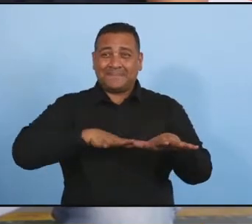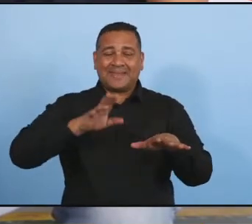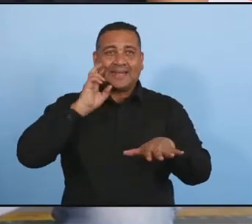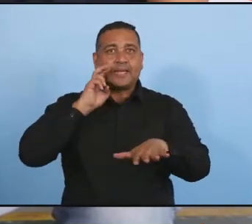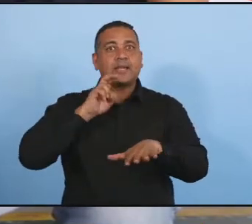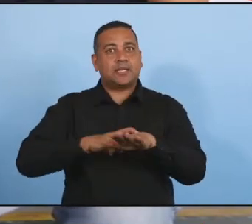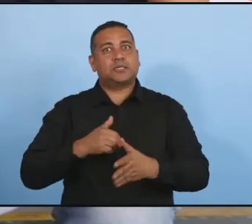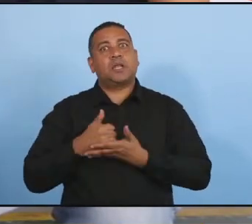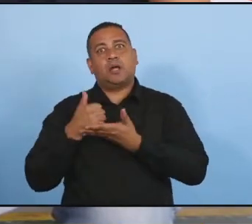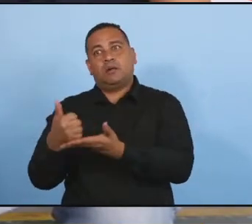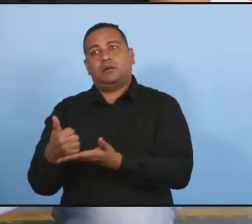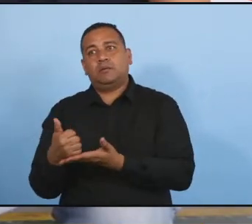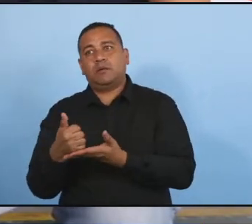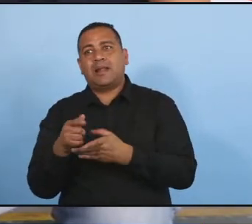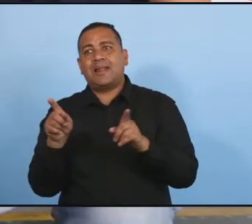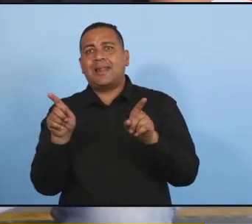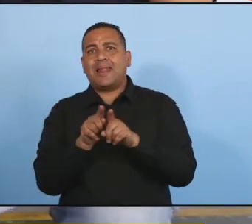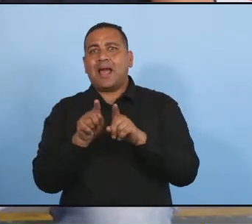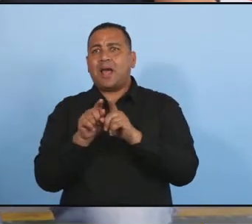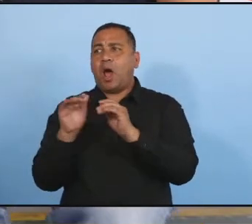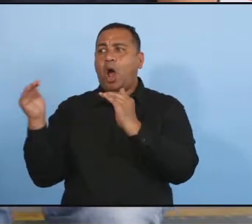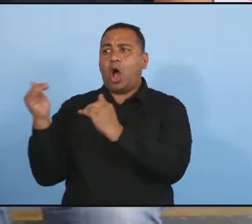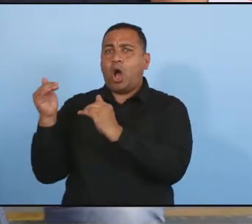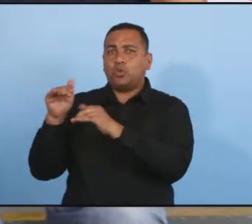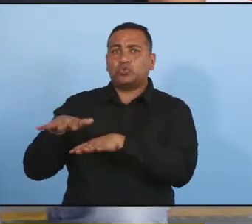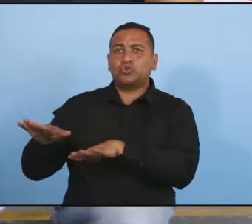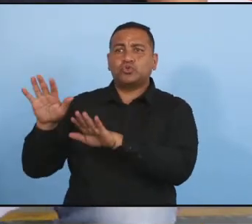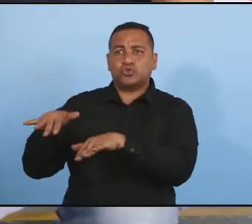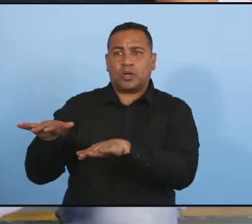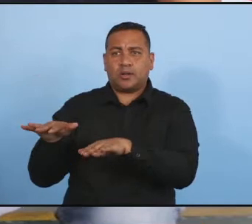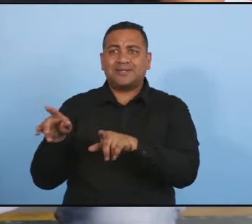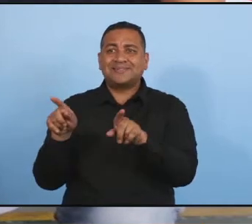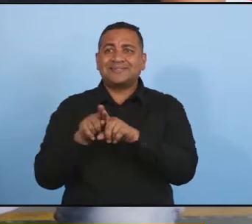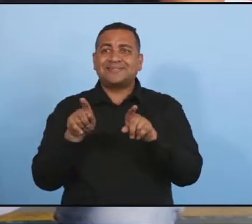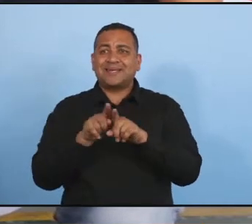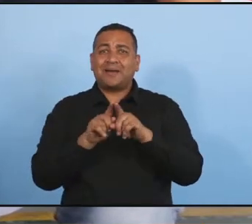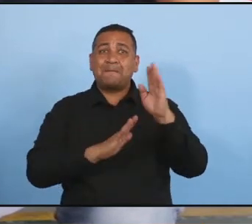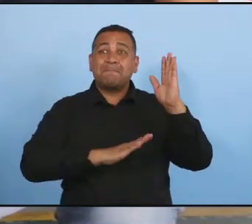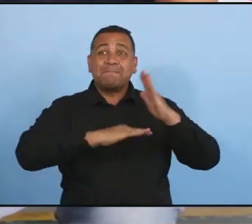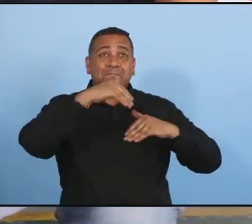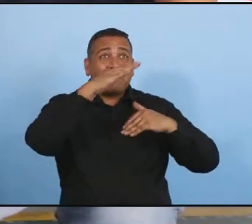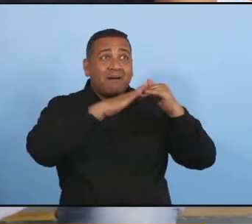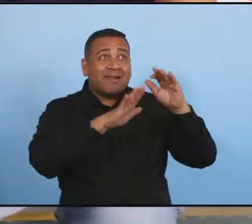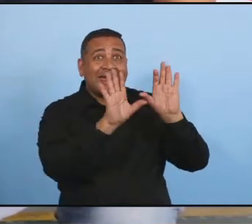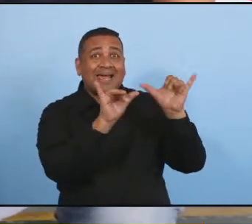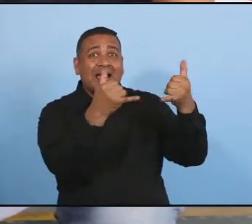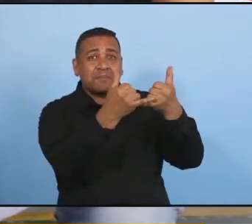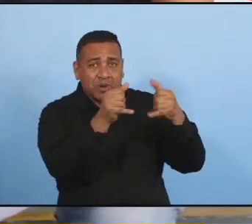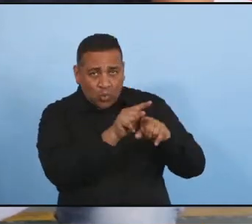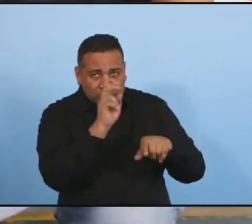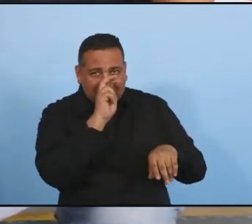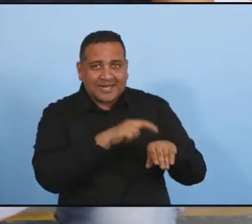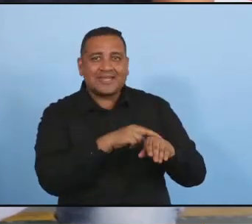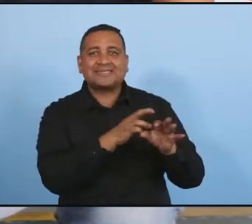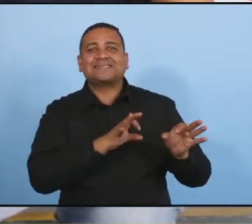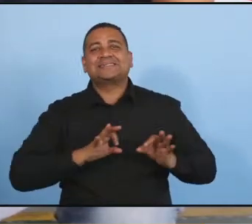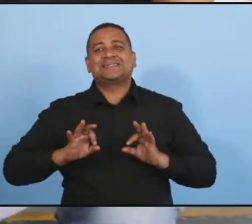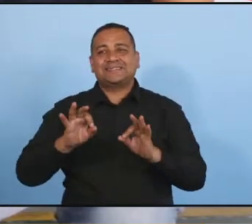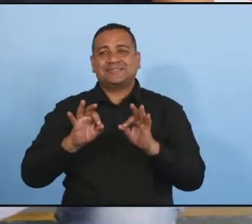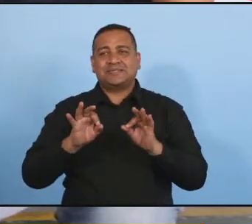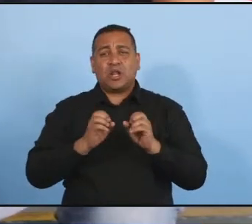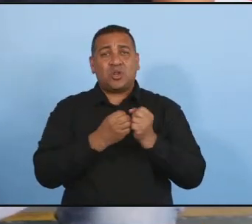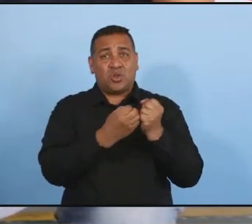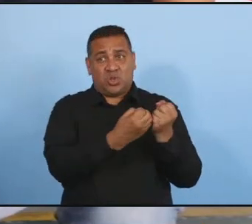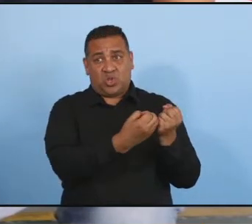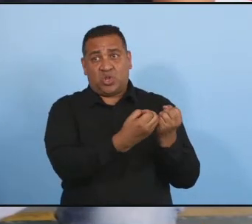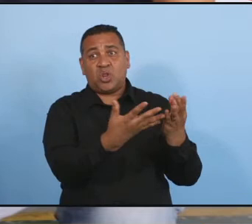our construction sites, like you mentioned earlier. You mentioned mining as well. Yeah. There's a lot of industries where we can go in with this. It's